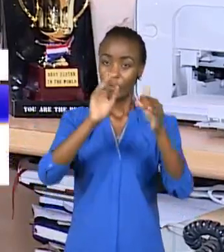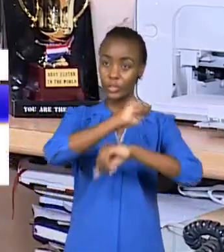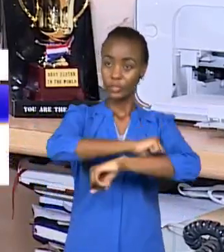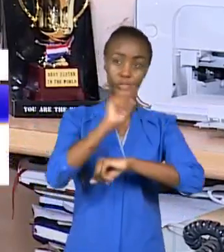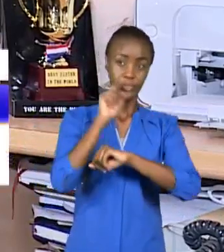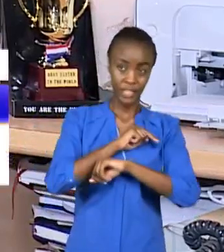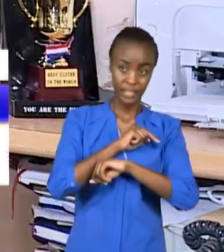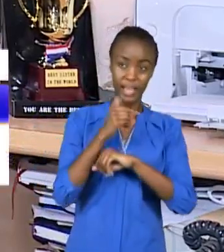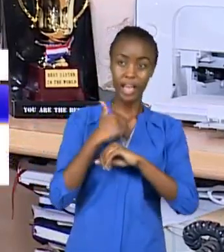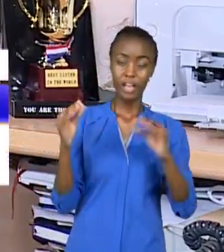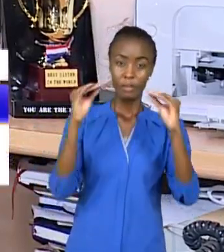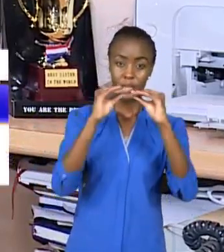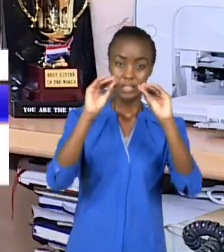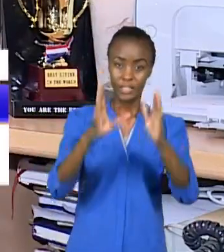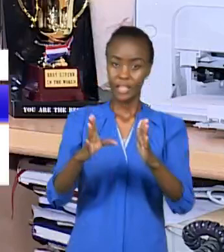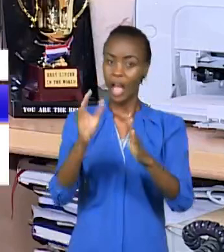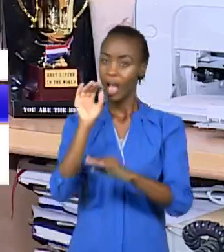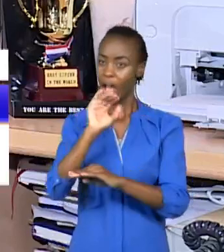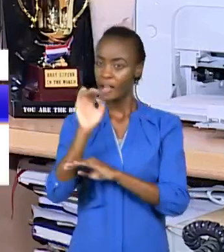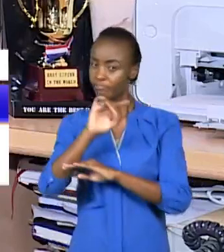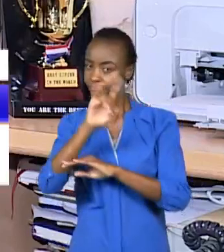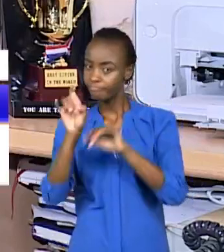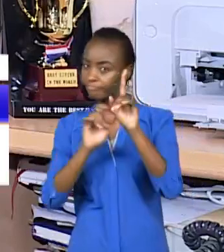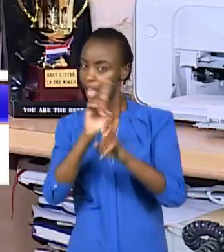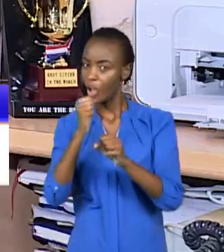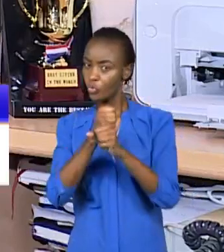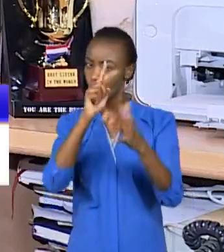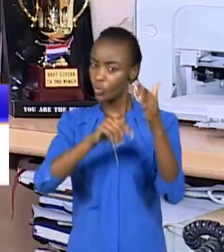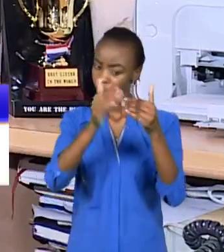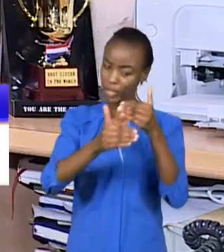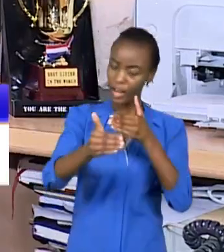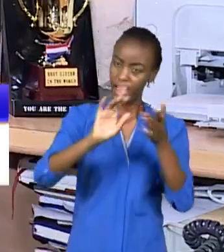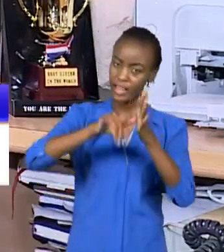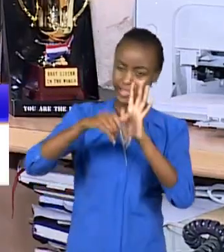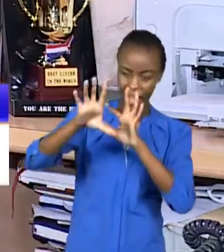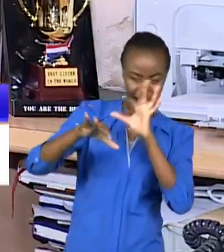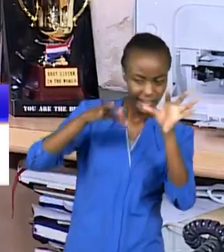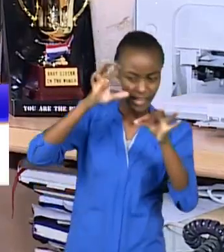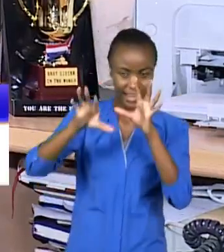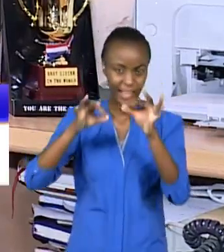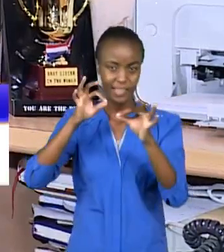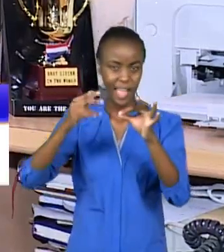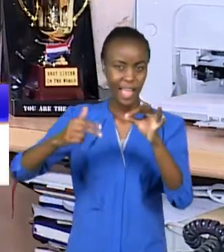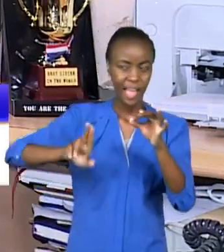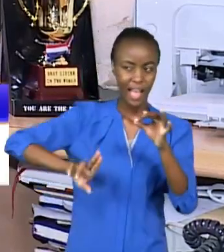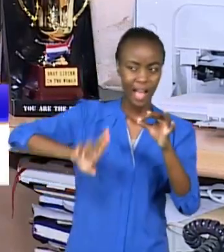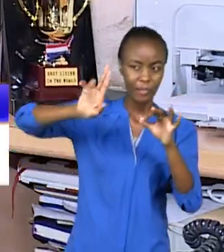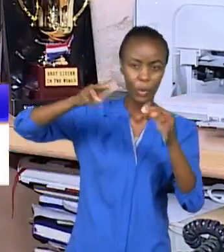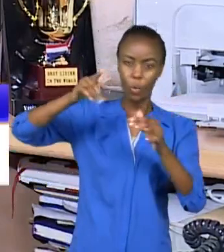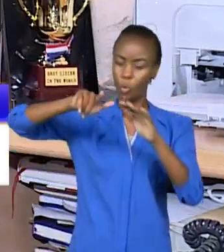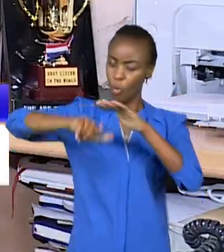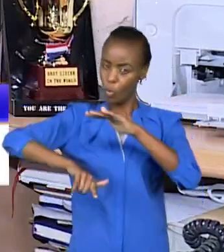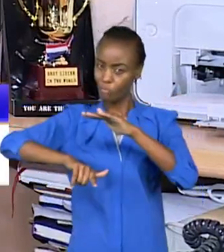meeting. We agree, where are we going? Then we keep on evaluating this target. Are we going up or low? What